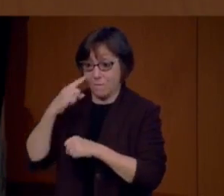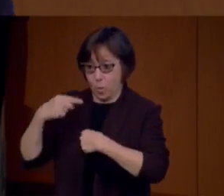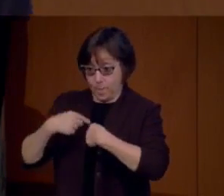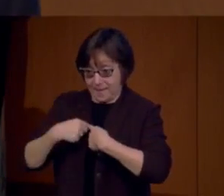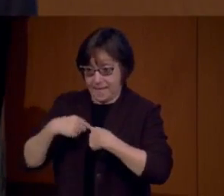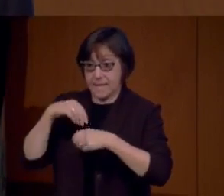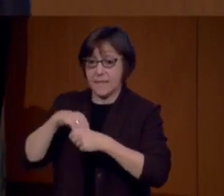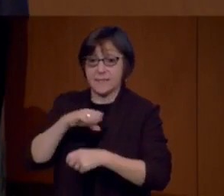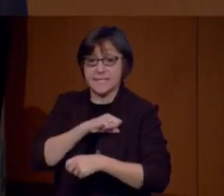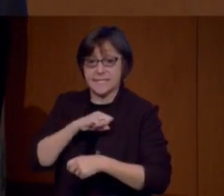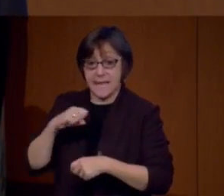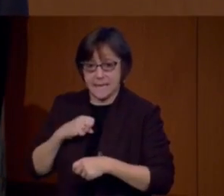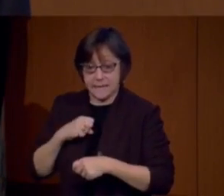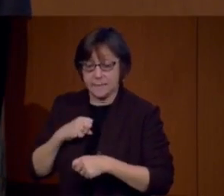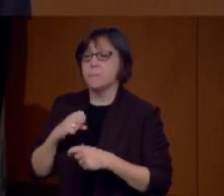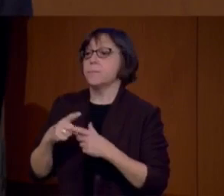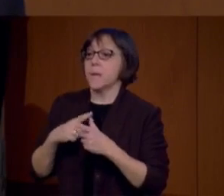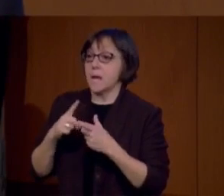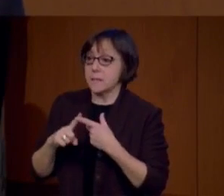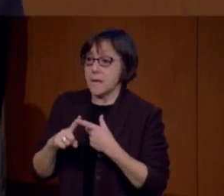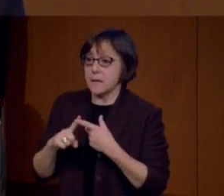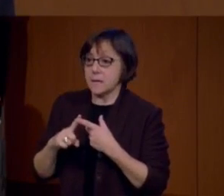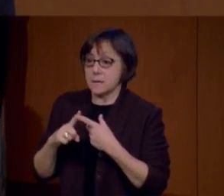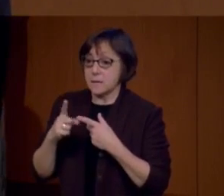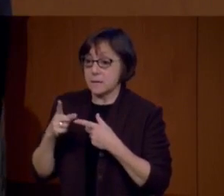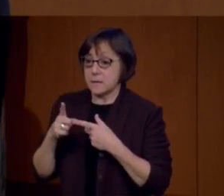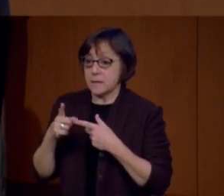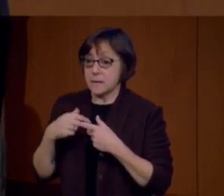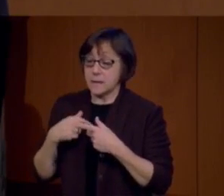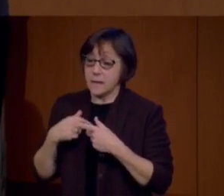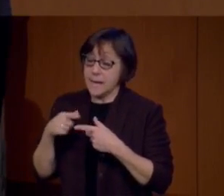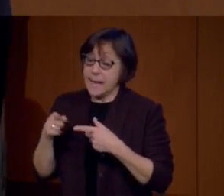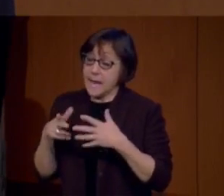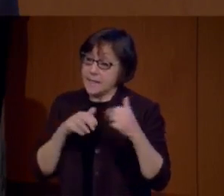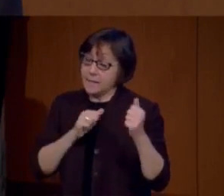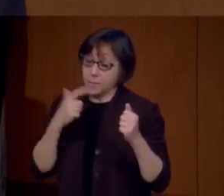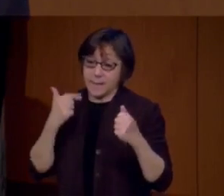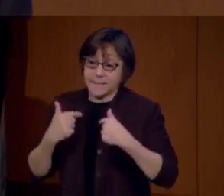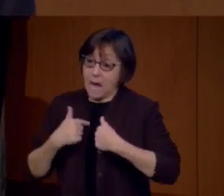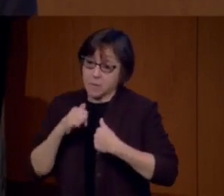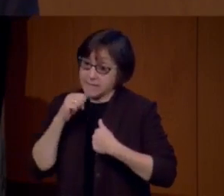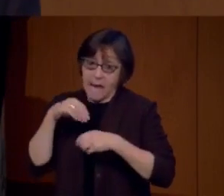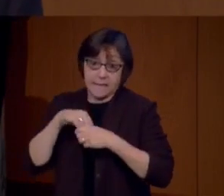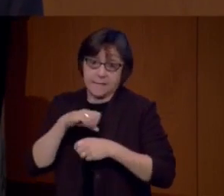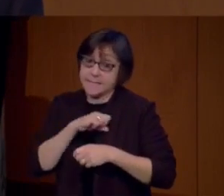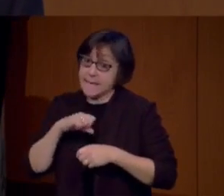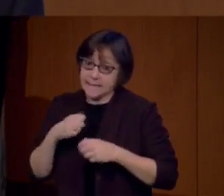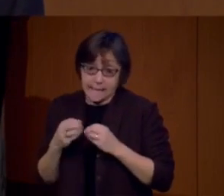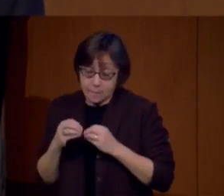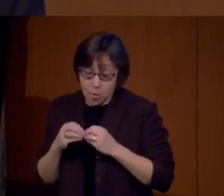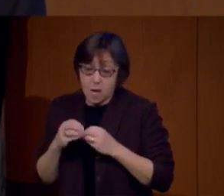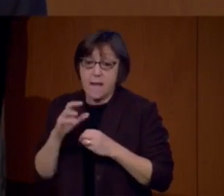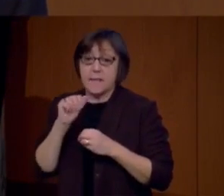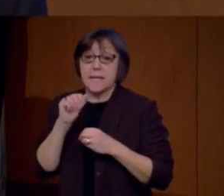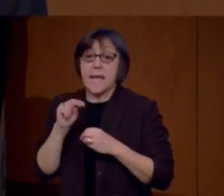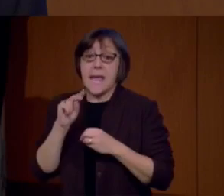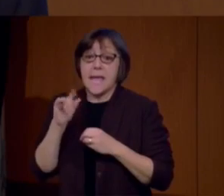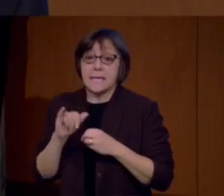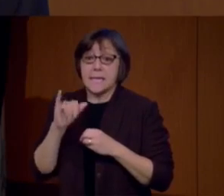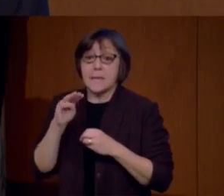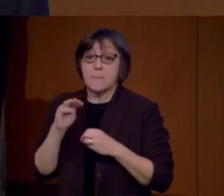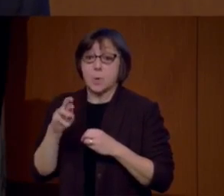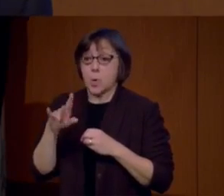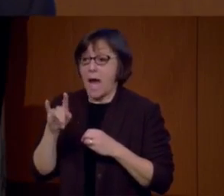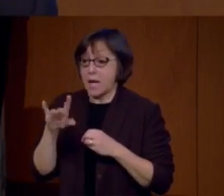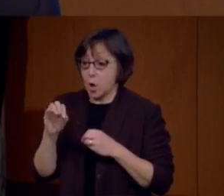the Senate, and then was left because I'm no longer in the Senate. And Andy Imperato now is the